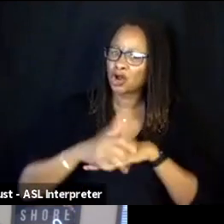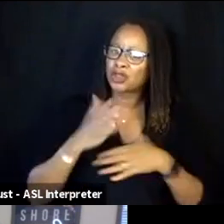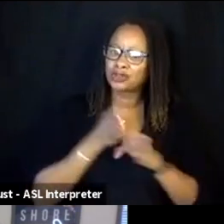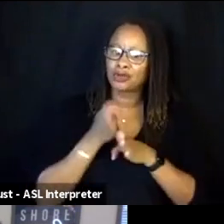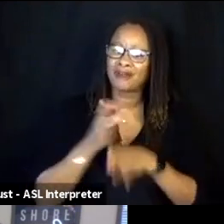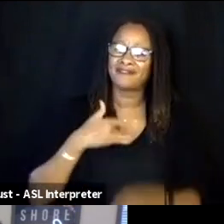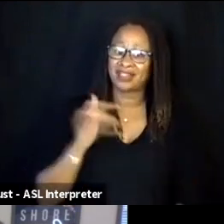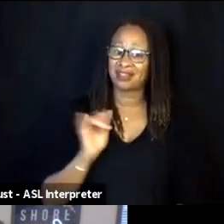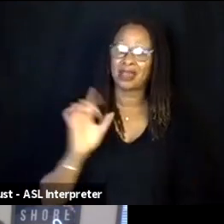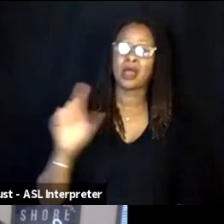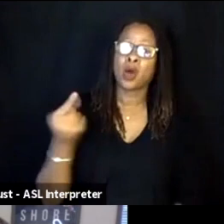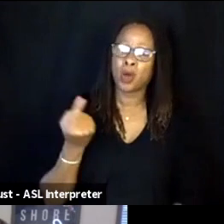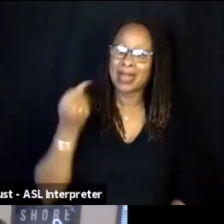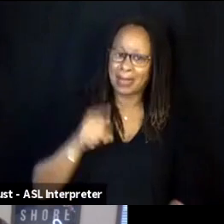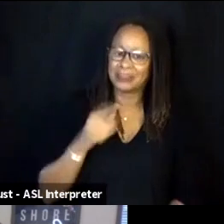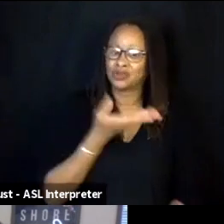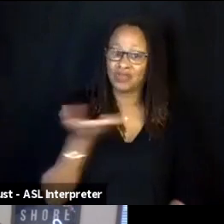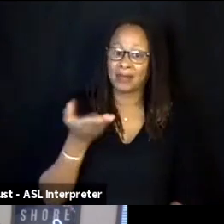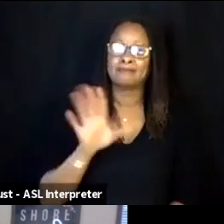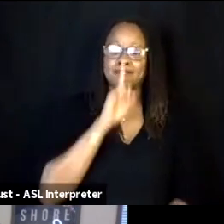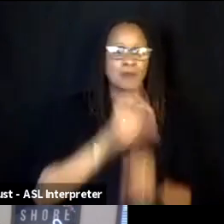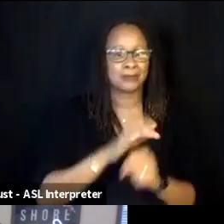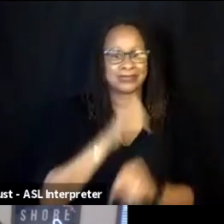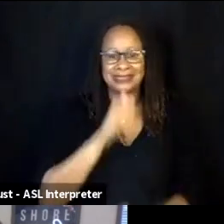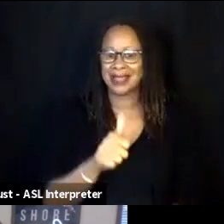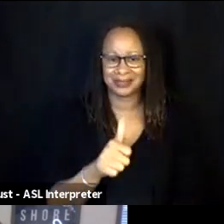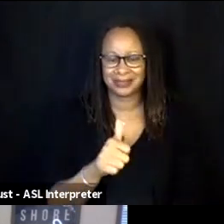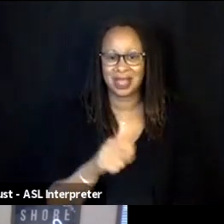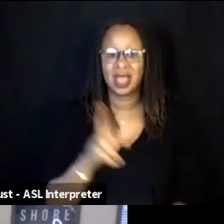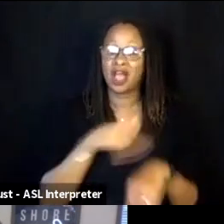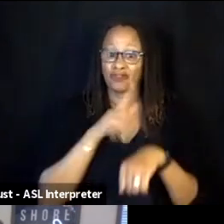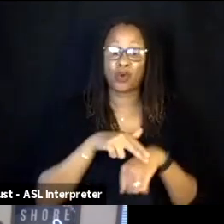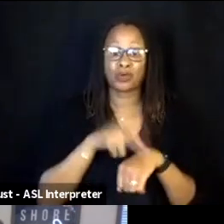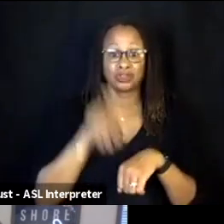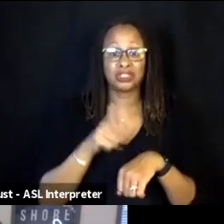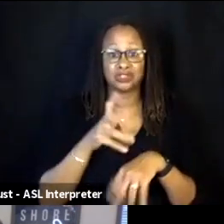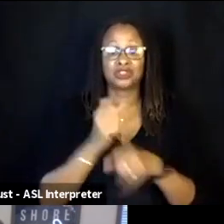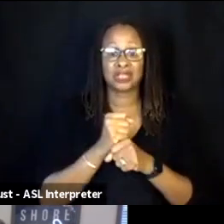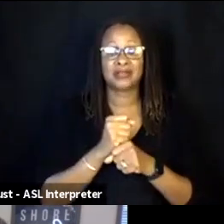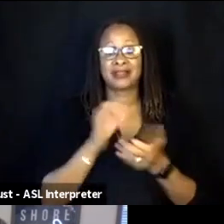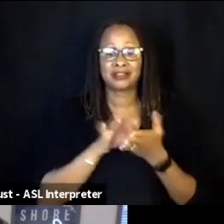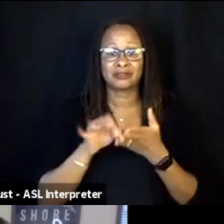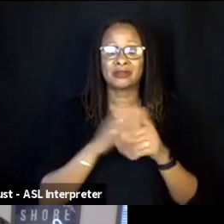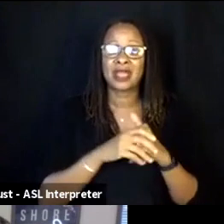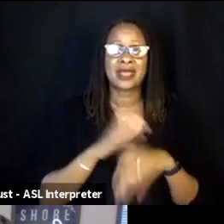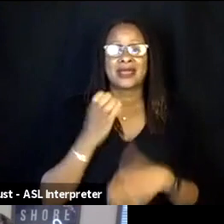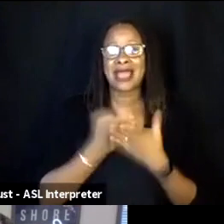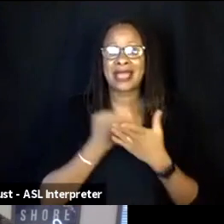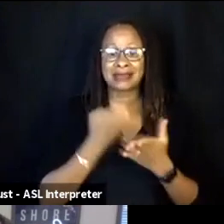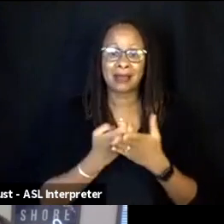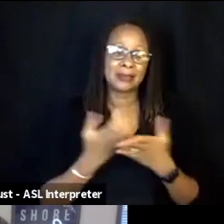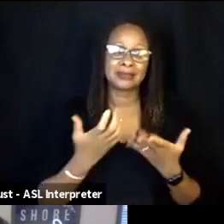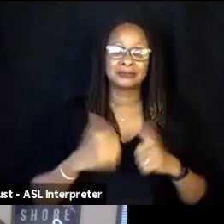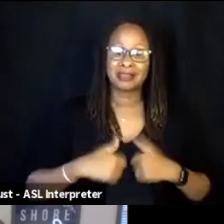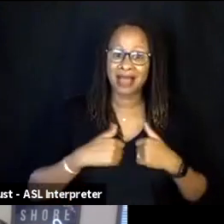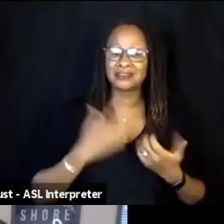like this is only happening to them, I promise it's not. And of course, you have to take things into account, like your economic livelihood and